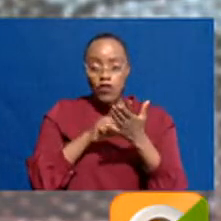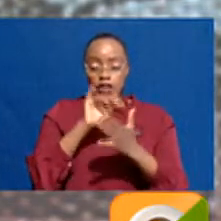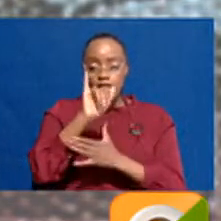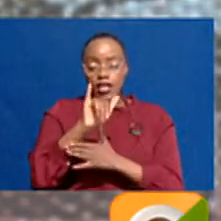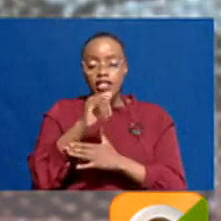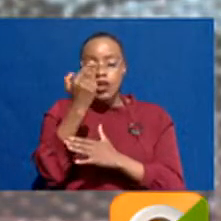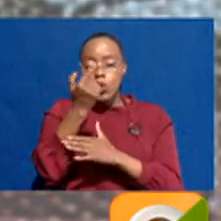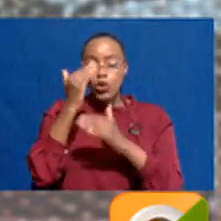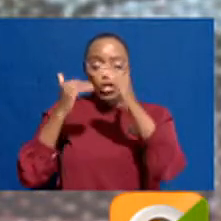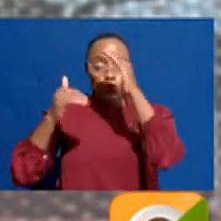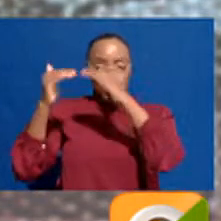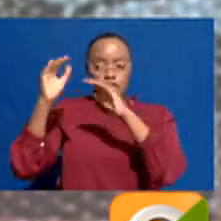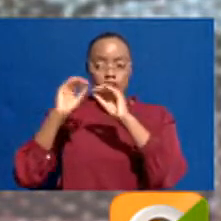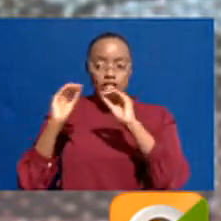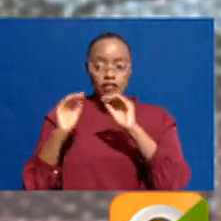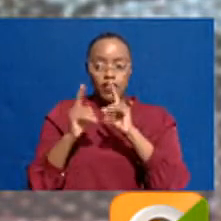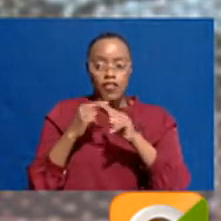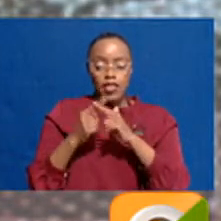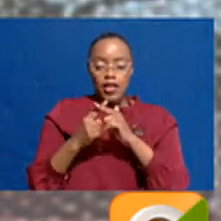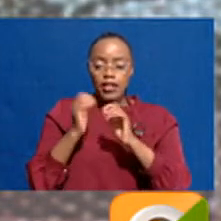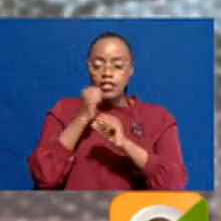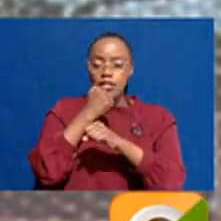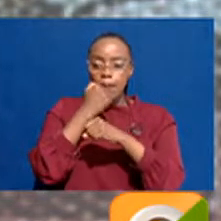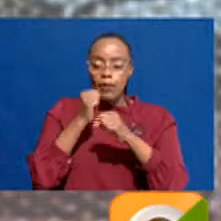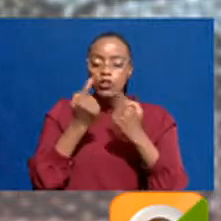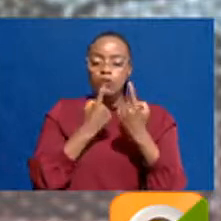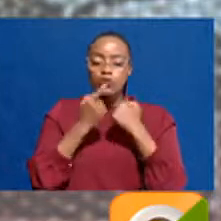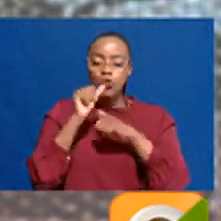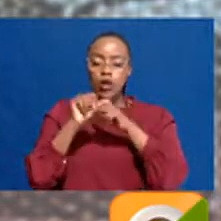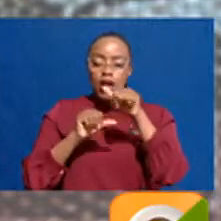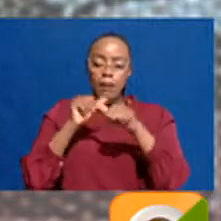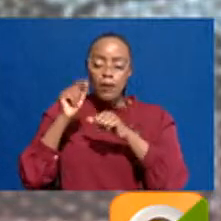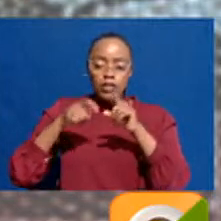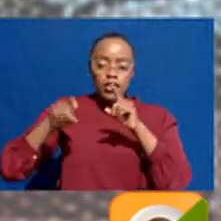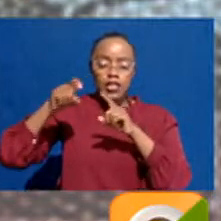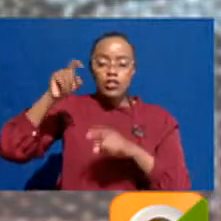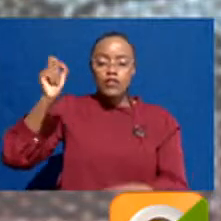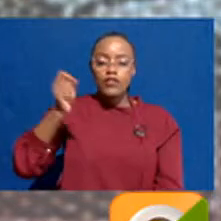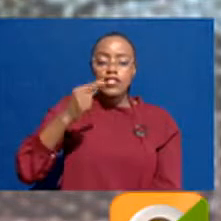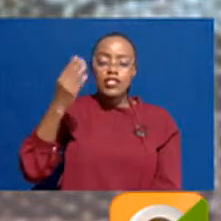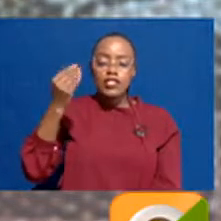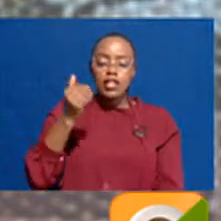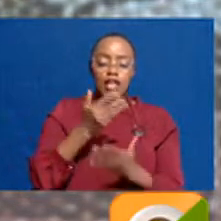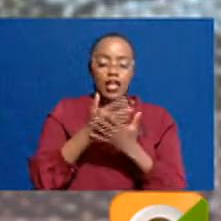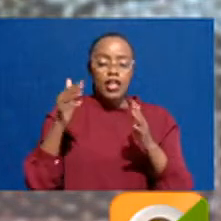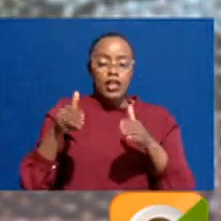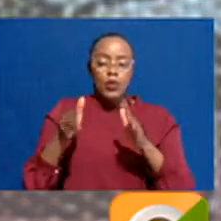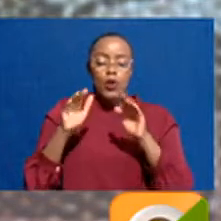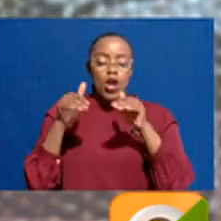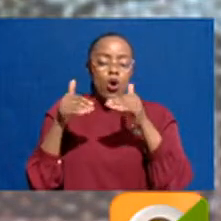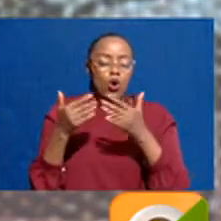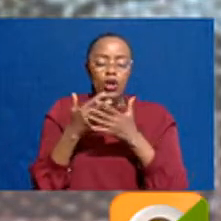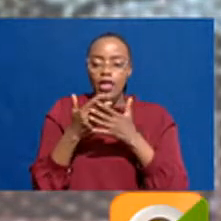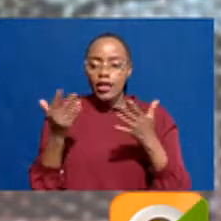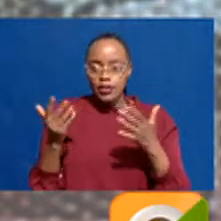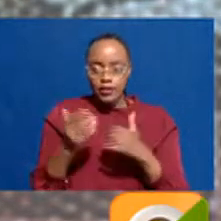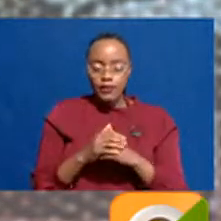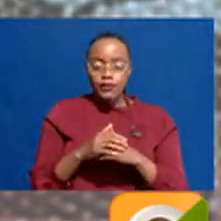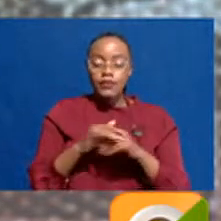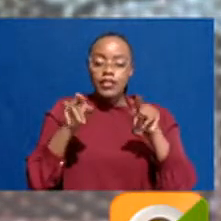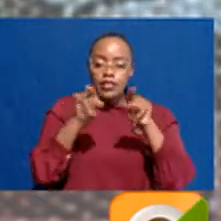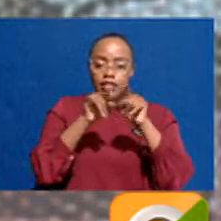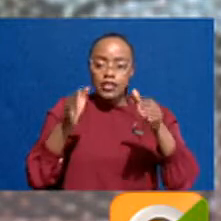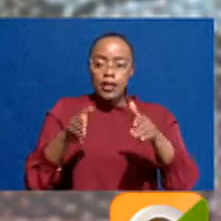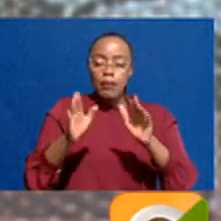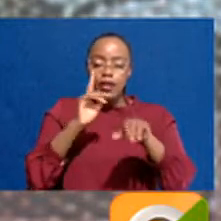just universities, you cannot then talk about increasing salaries in any way or form. Okay. So the same